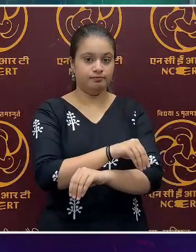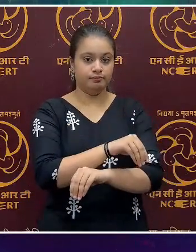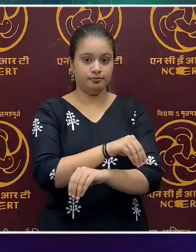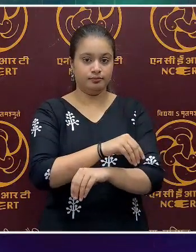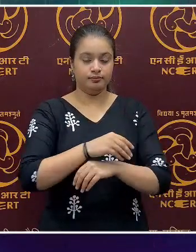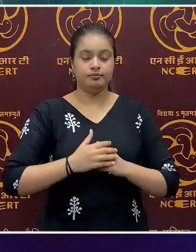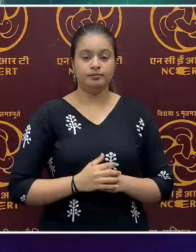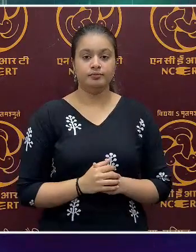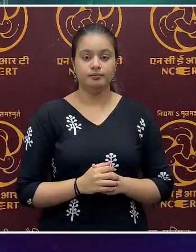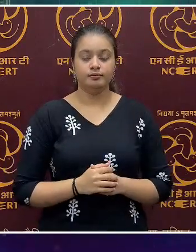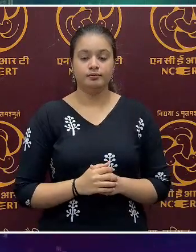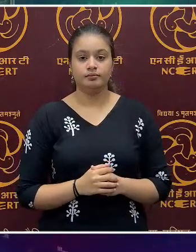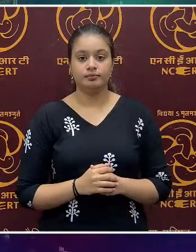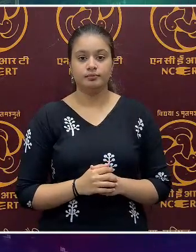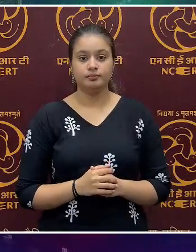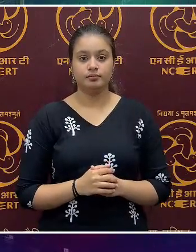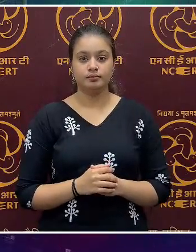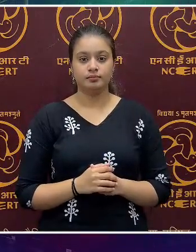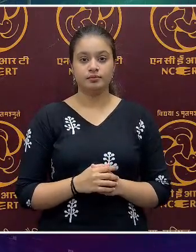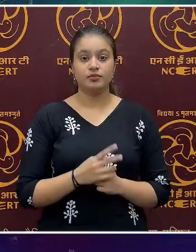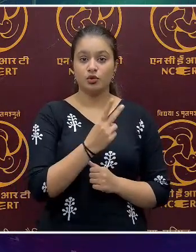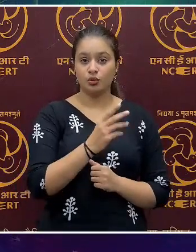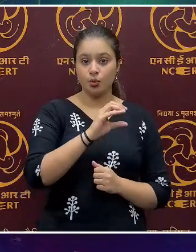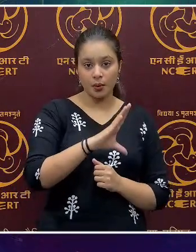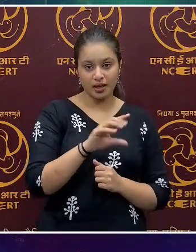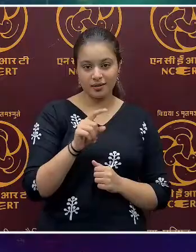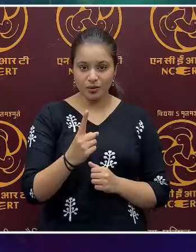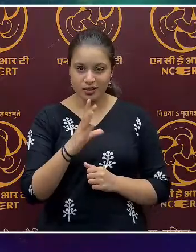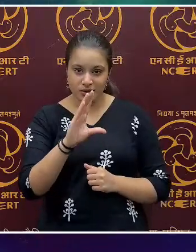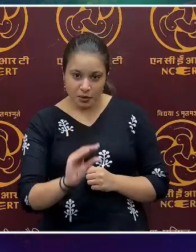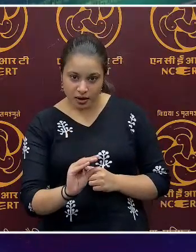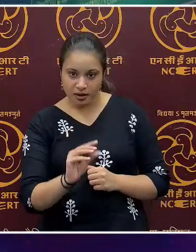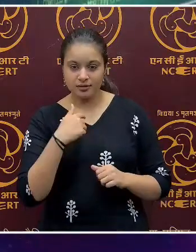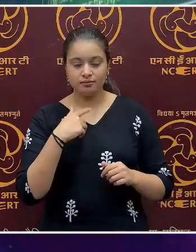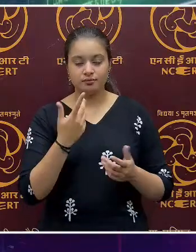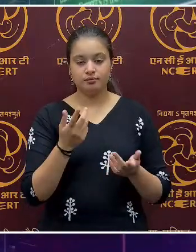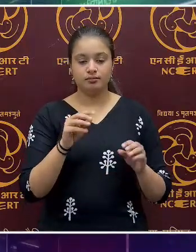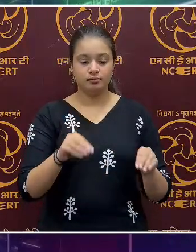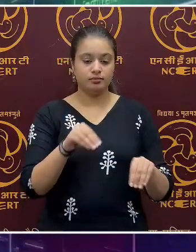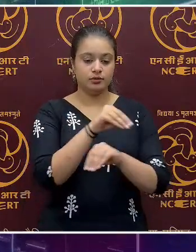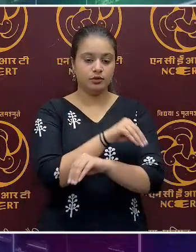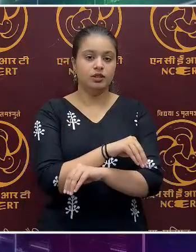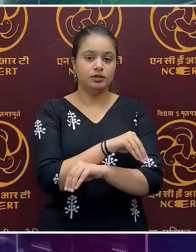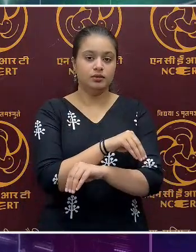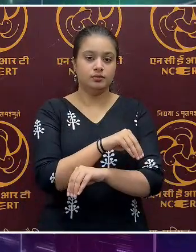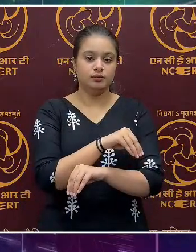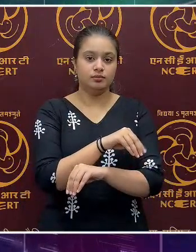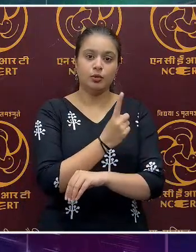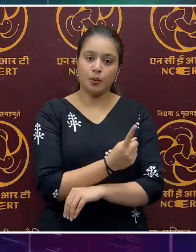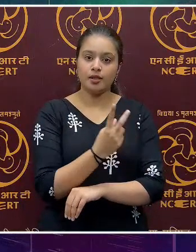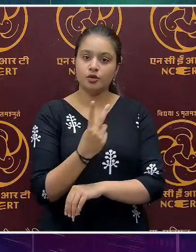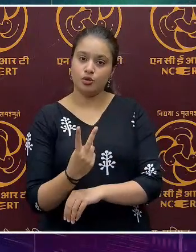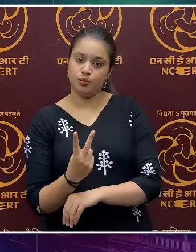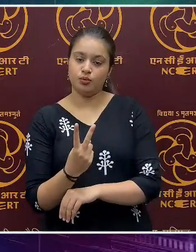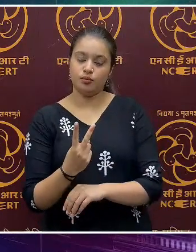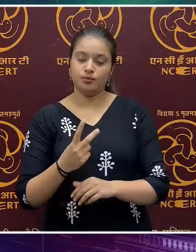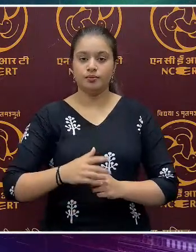like 2 is greater than 1. So it will be swap the number.